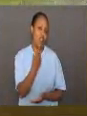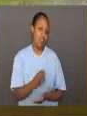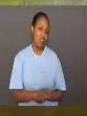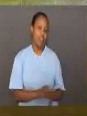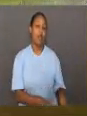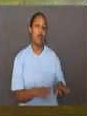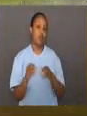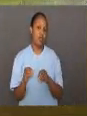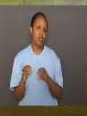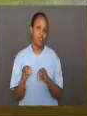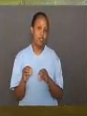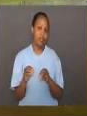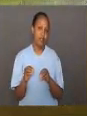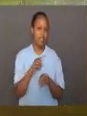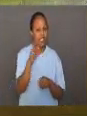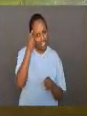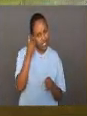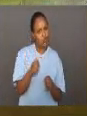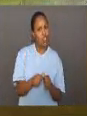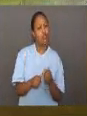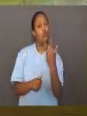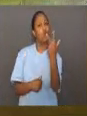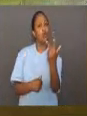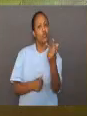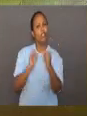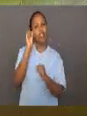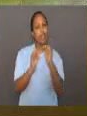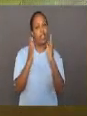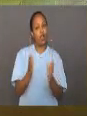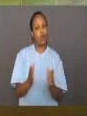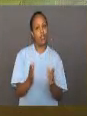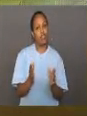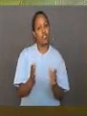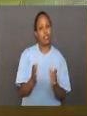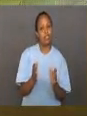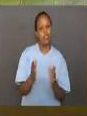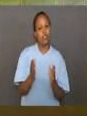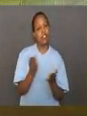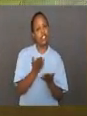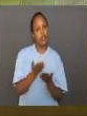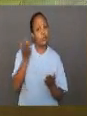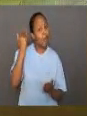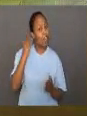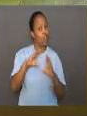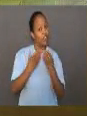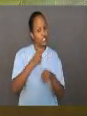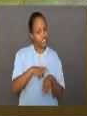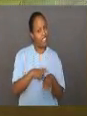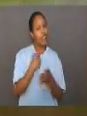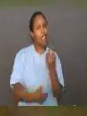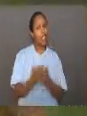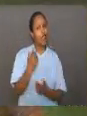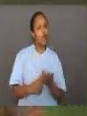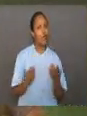Students, do you remember the 3 historical peasant rebellions that we discussed last time?